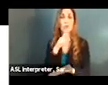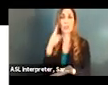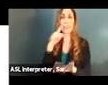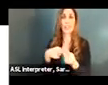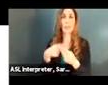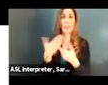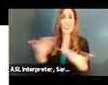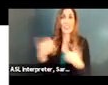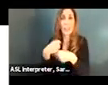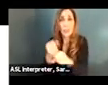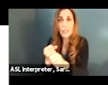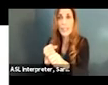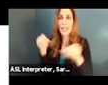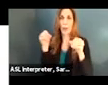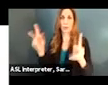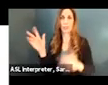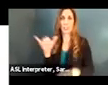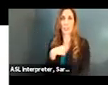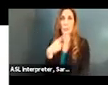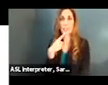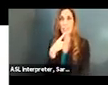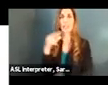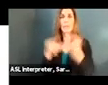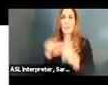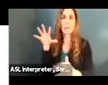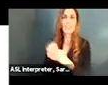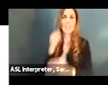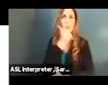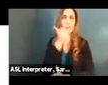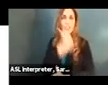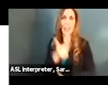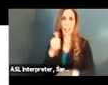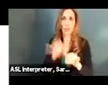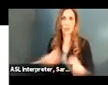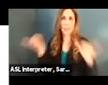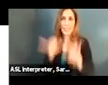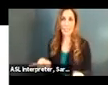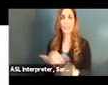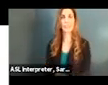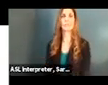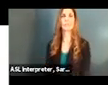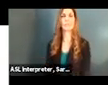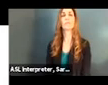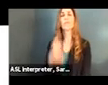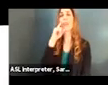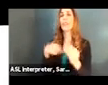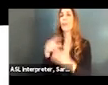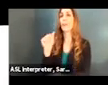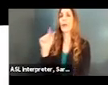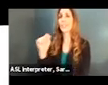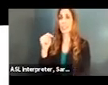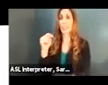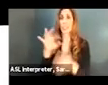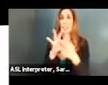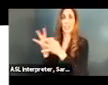create opportunities. Like Kim said, they need to be built into daily routines, and thinking about AT as a bridge between what a